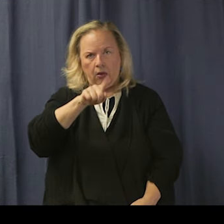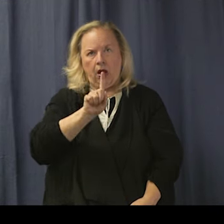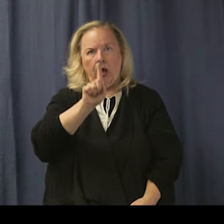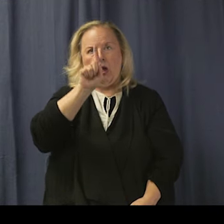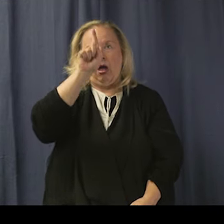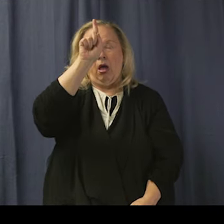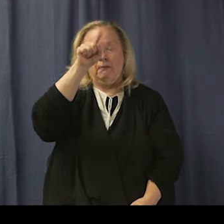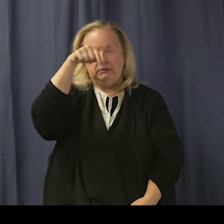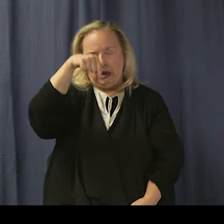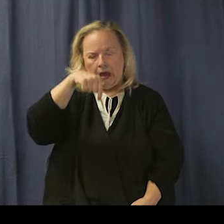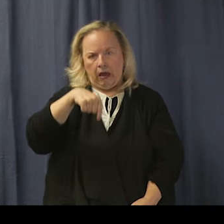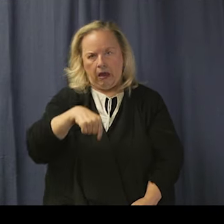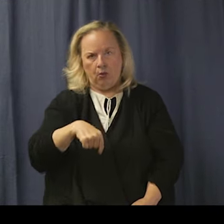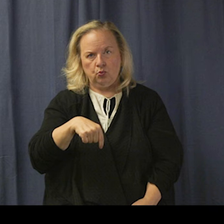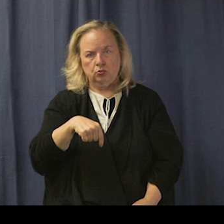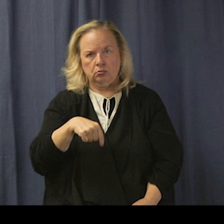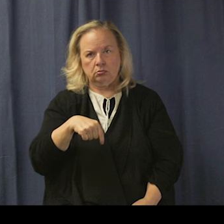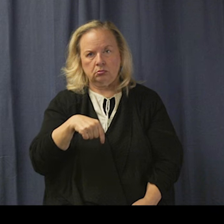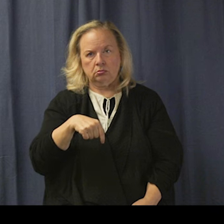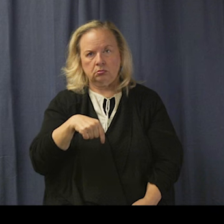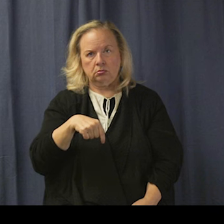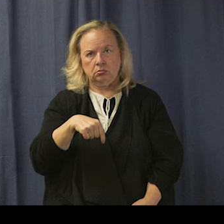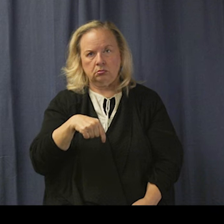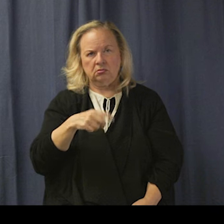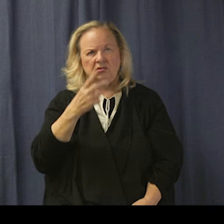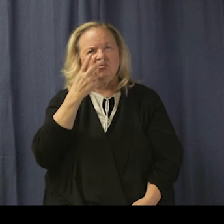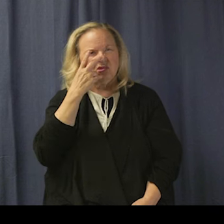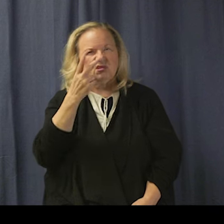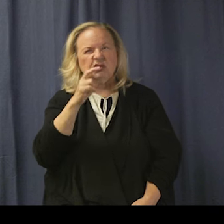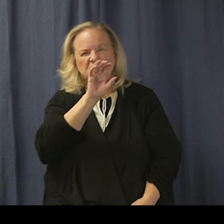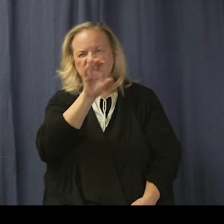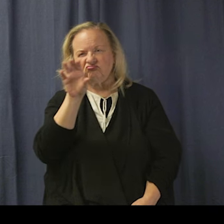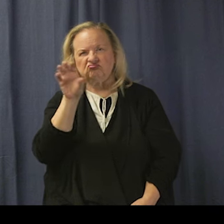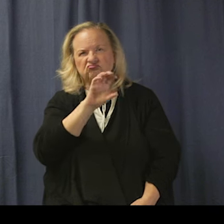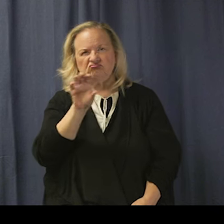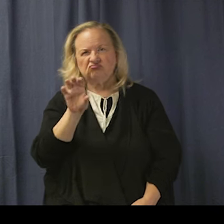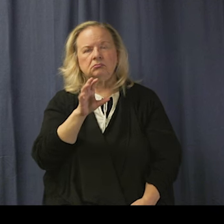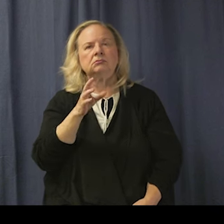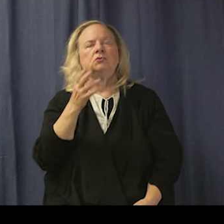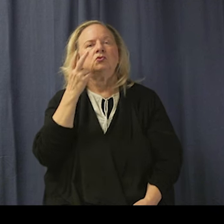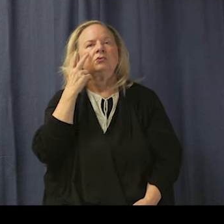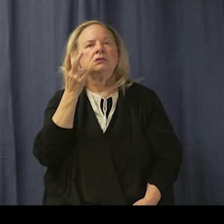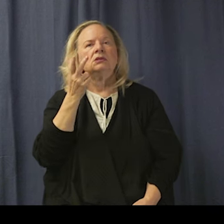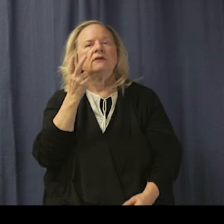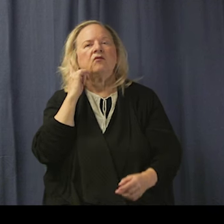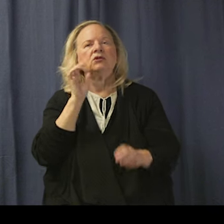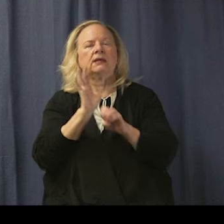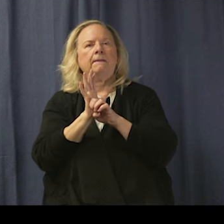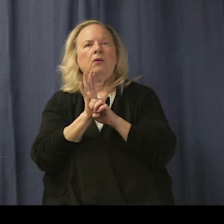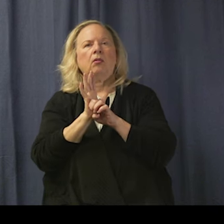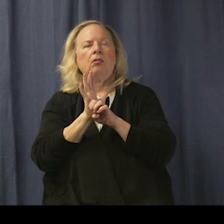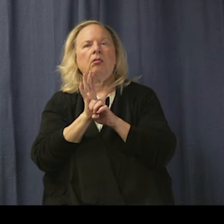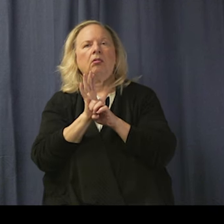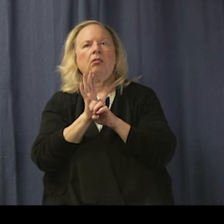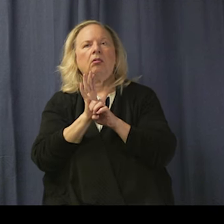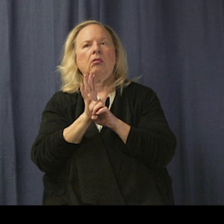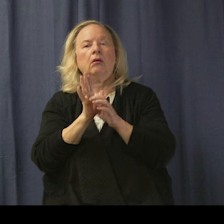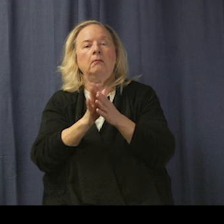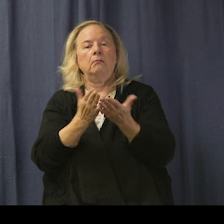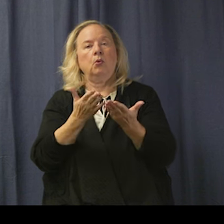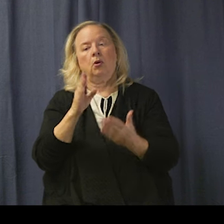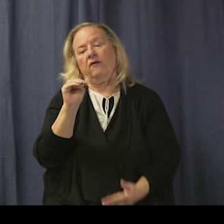can scroll up and you can scroll down and you can see them all. Let me show you the example. Let's say you want to check the book